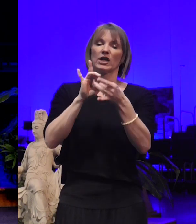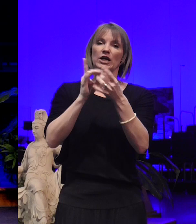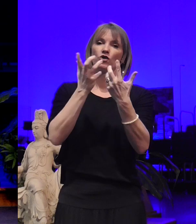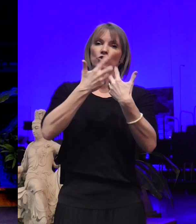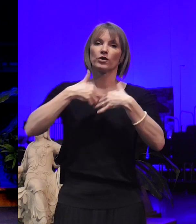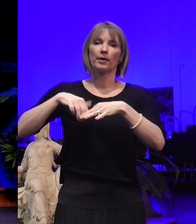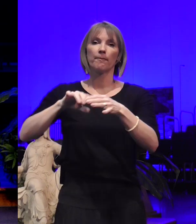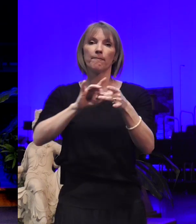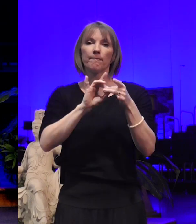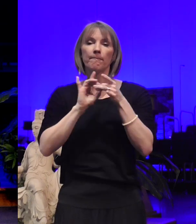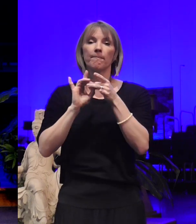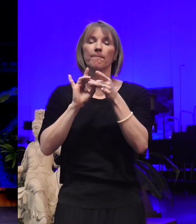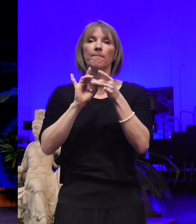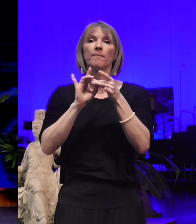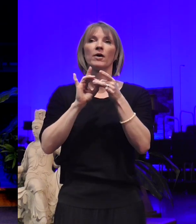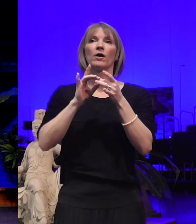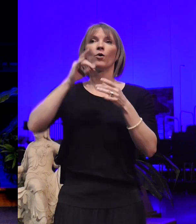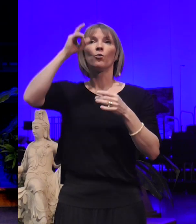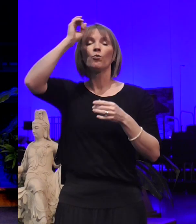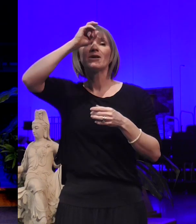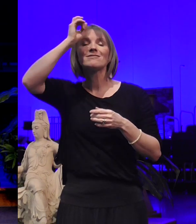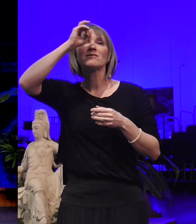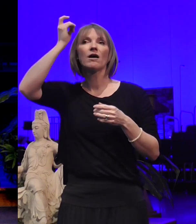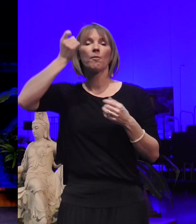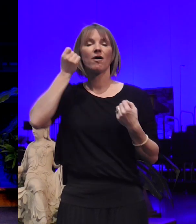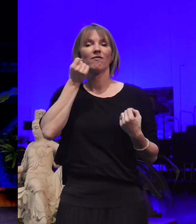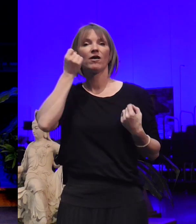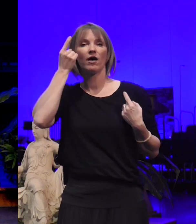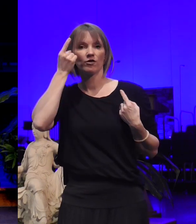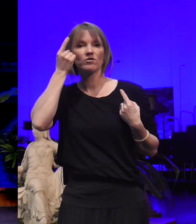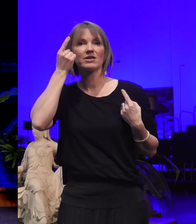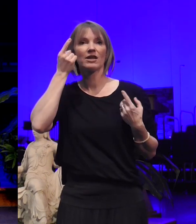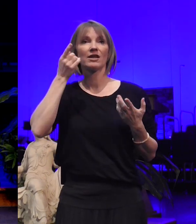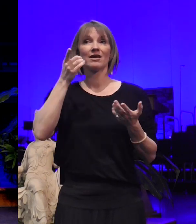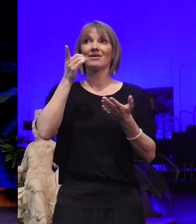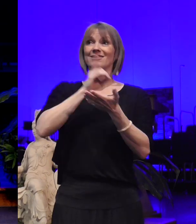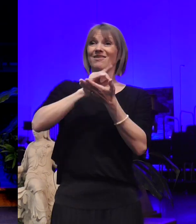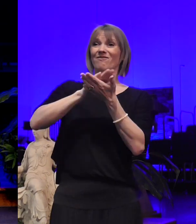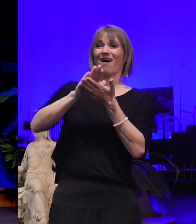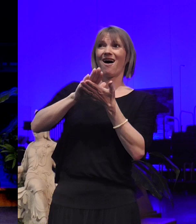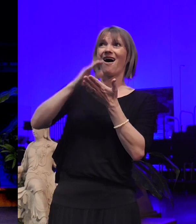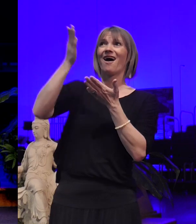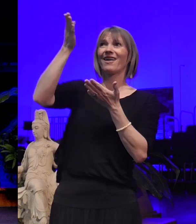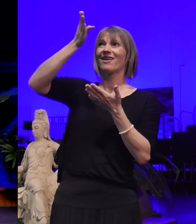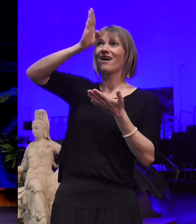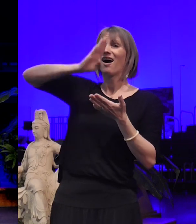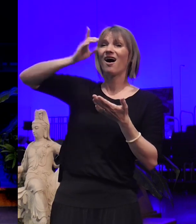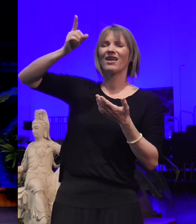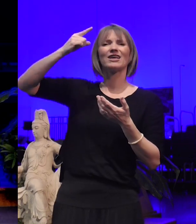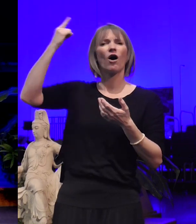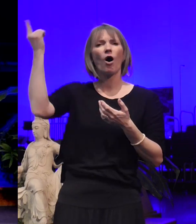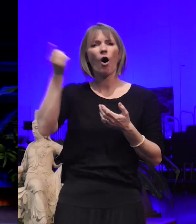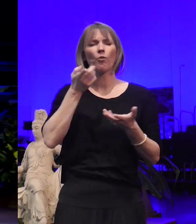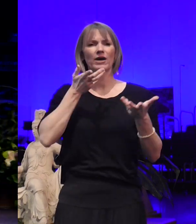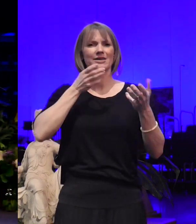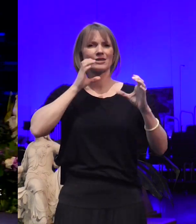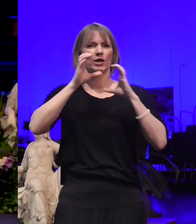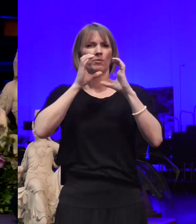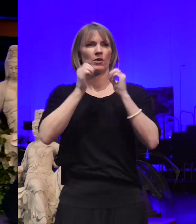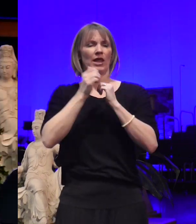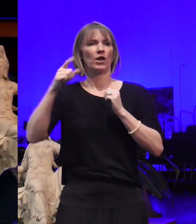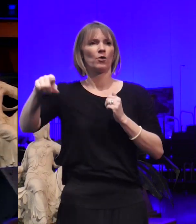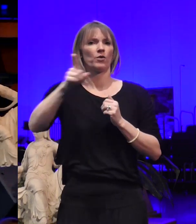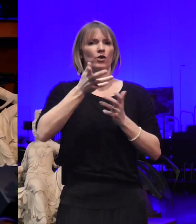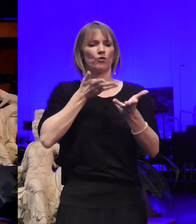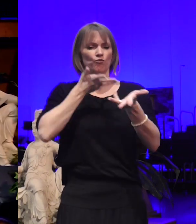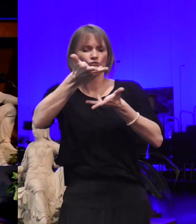relationship, the wisdom of understanding. The divine is speaking to you all of the time, but it's not